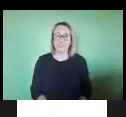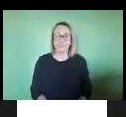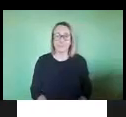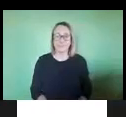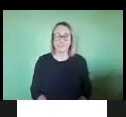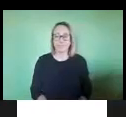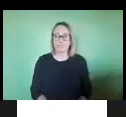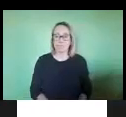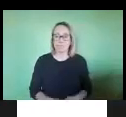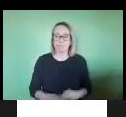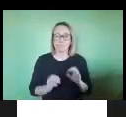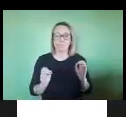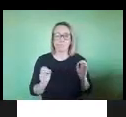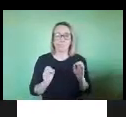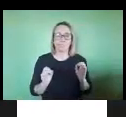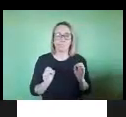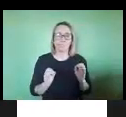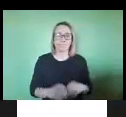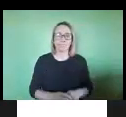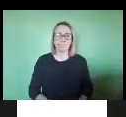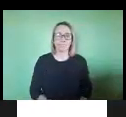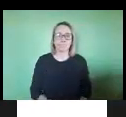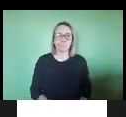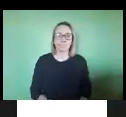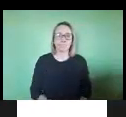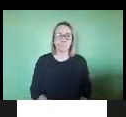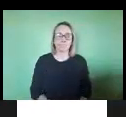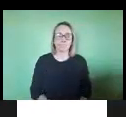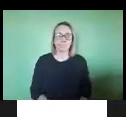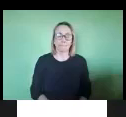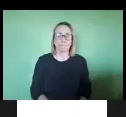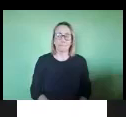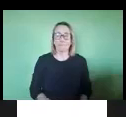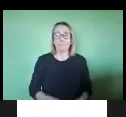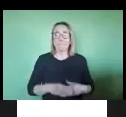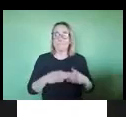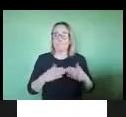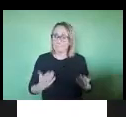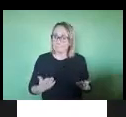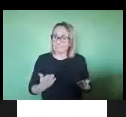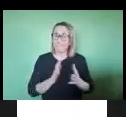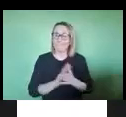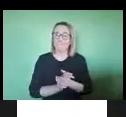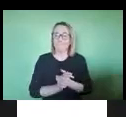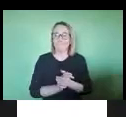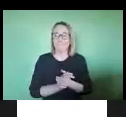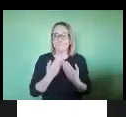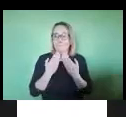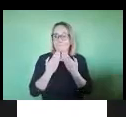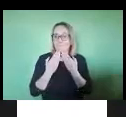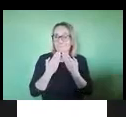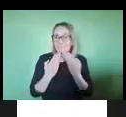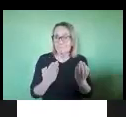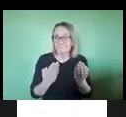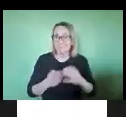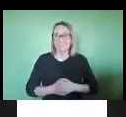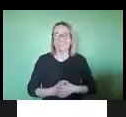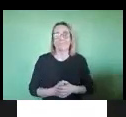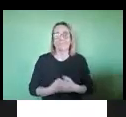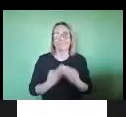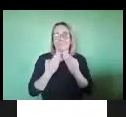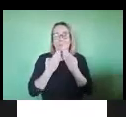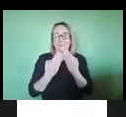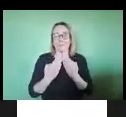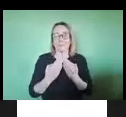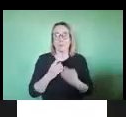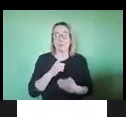Okay, so all that remains then is for us to say some thank yous. Thank you to Charlie